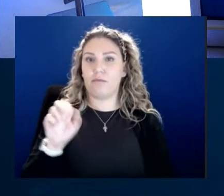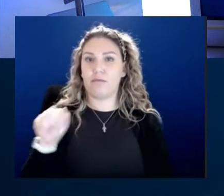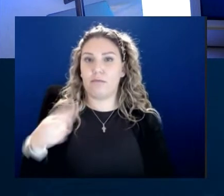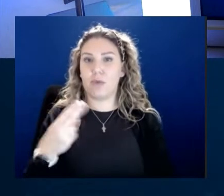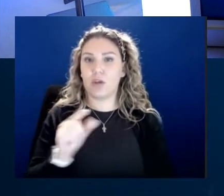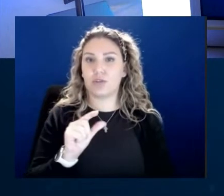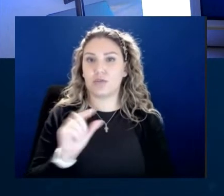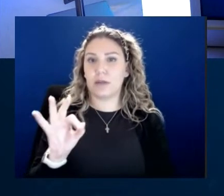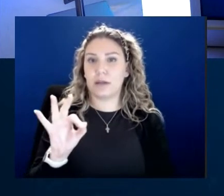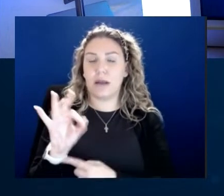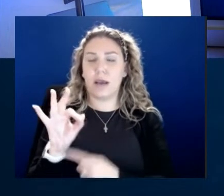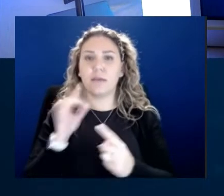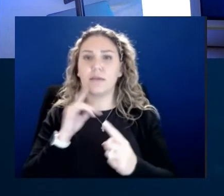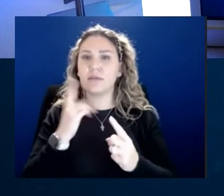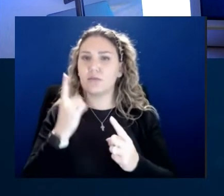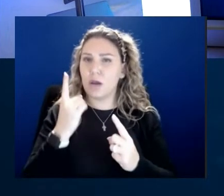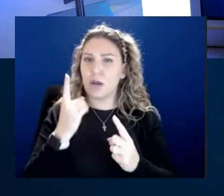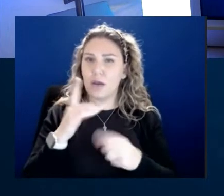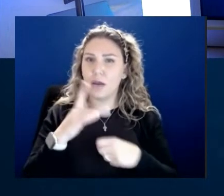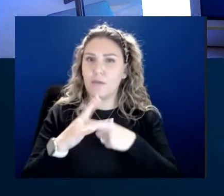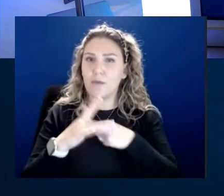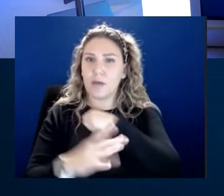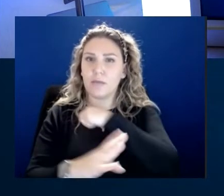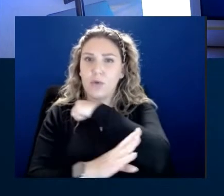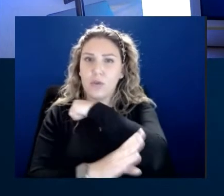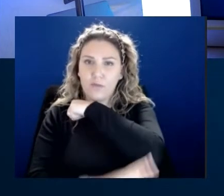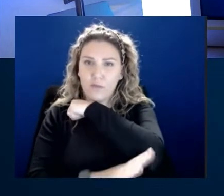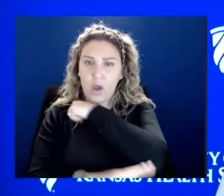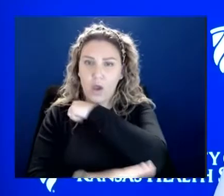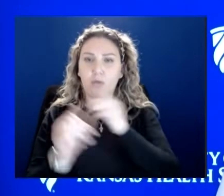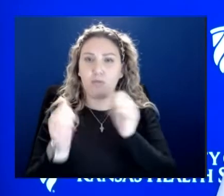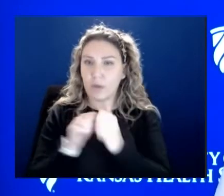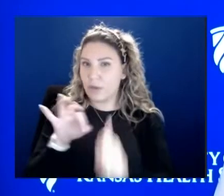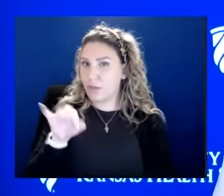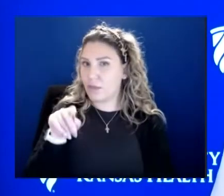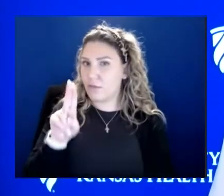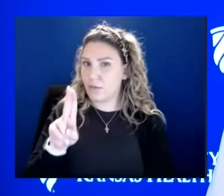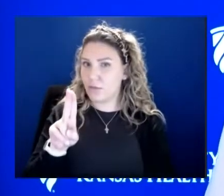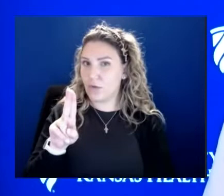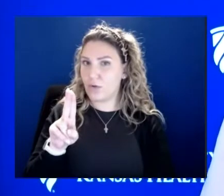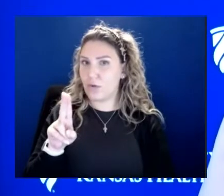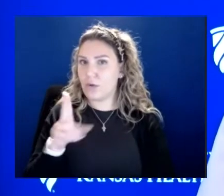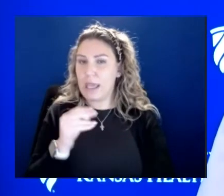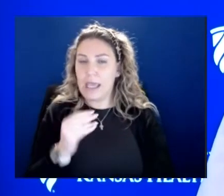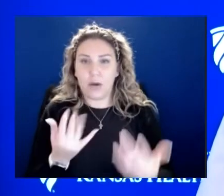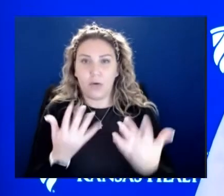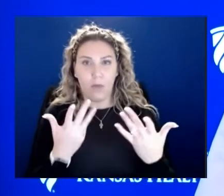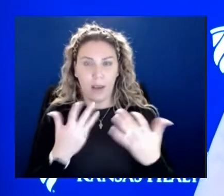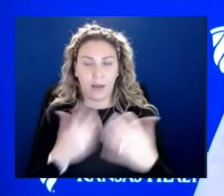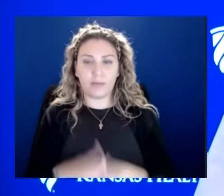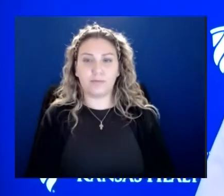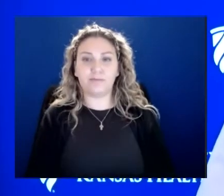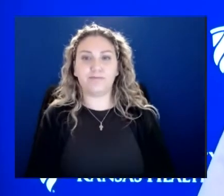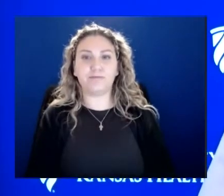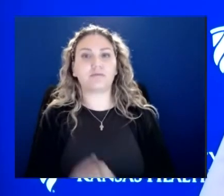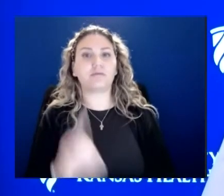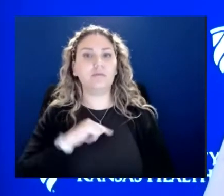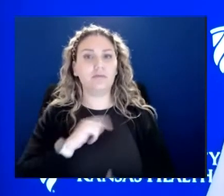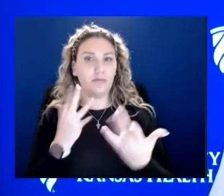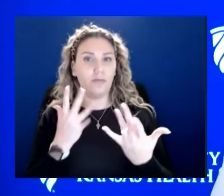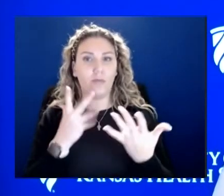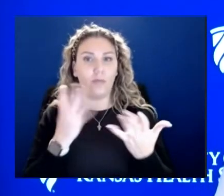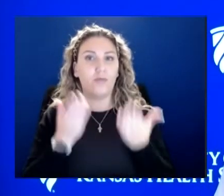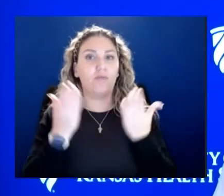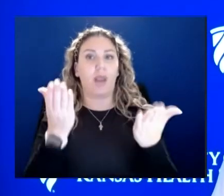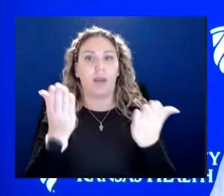available this fall along with the flu shot that she should get and wait and get that? I think we're waiting for the recommendations